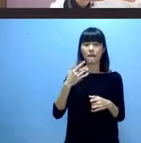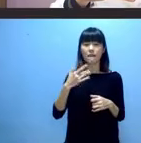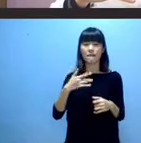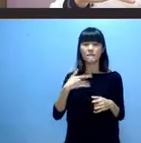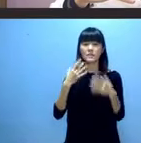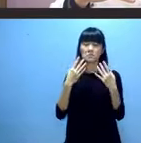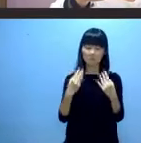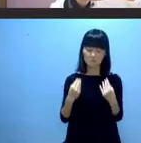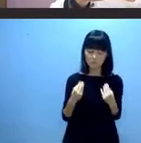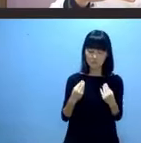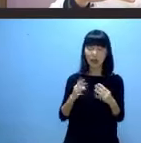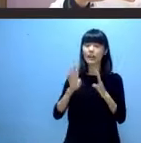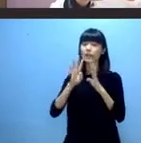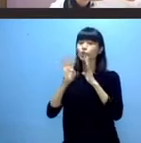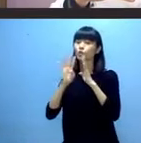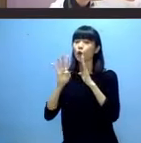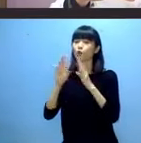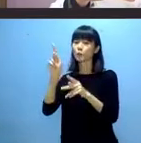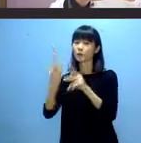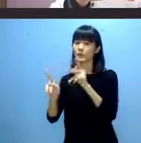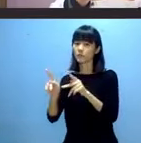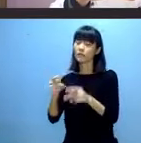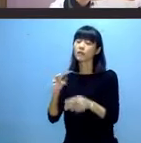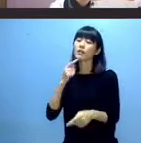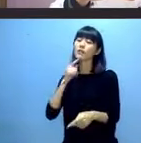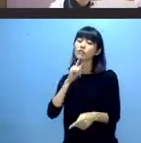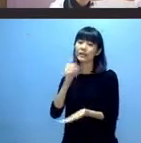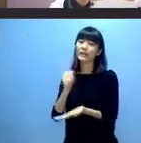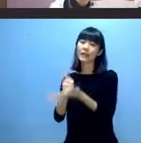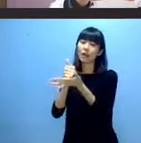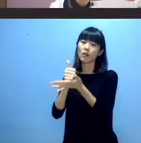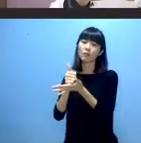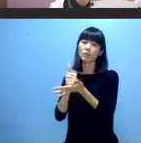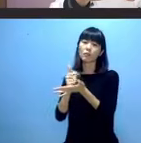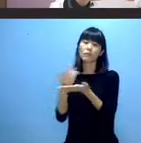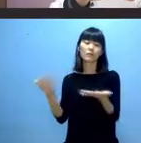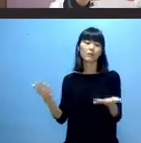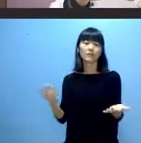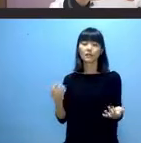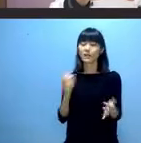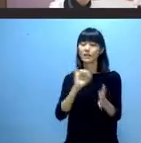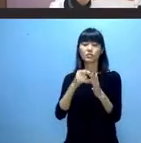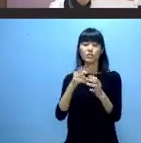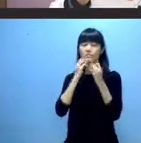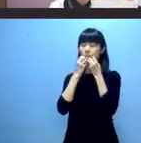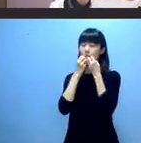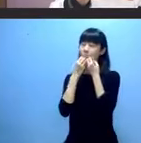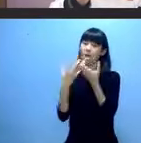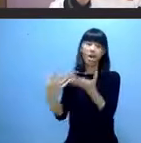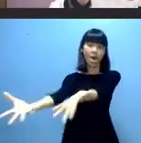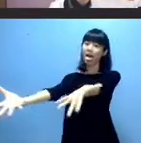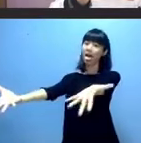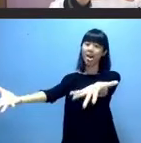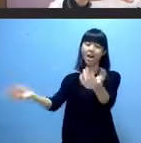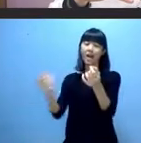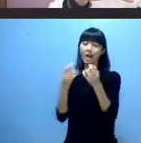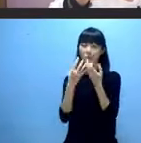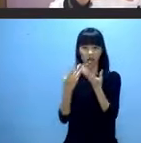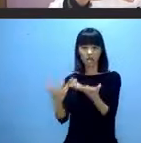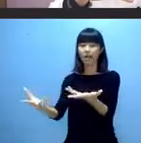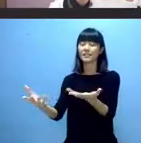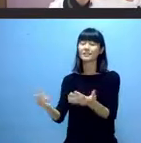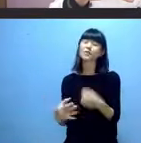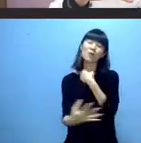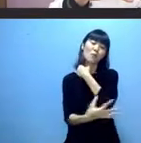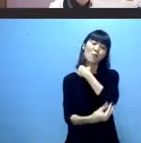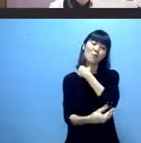helps. Mm-hmm. And it's really just like blabber everything out that I have. So poor Ryan is usually